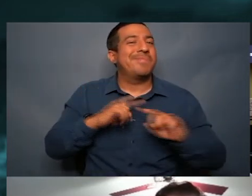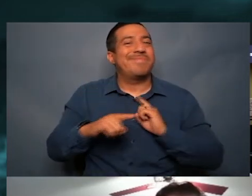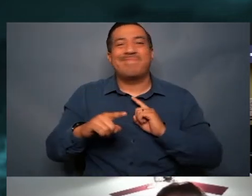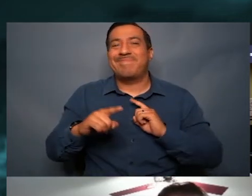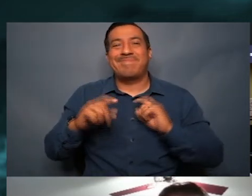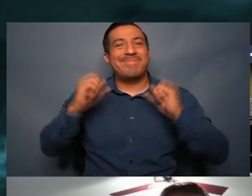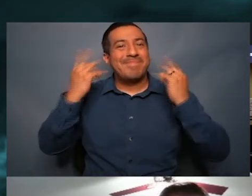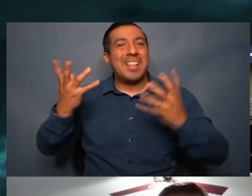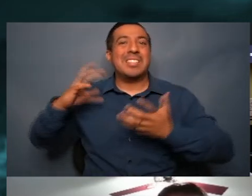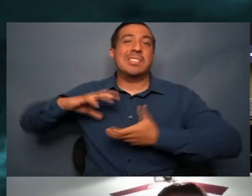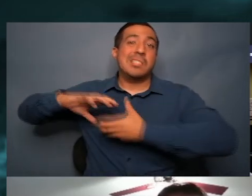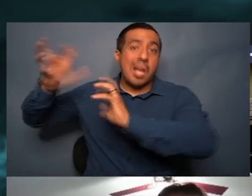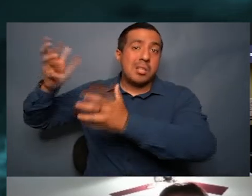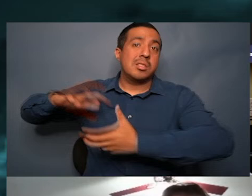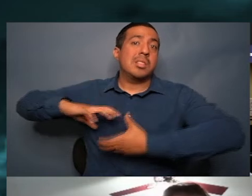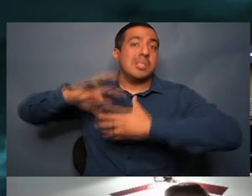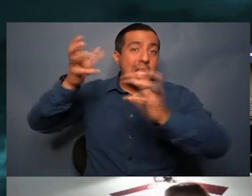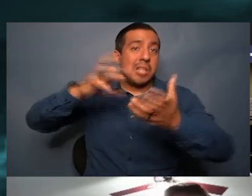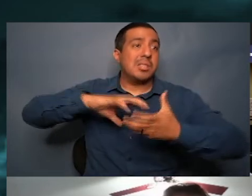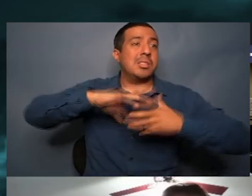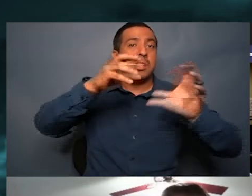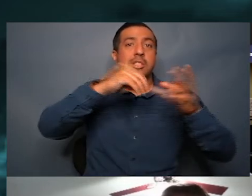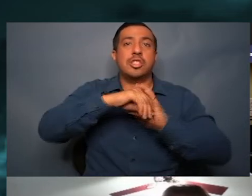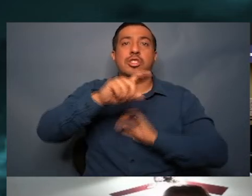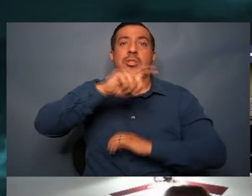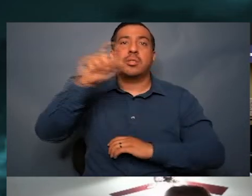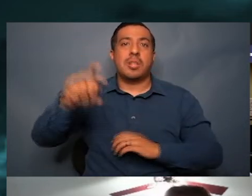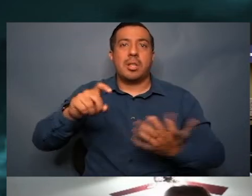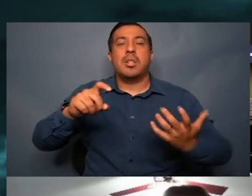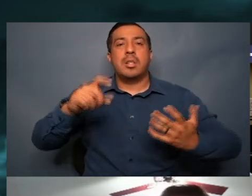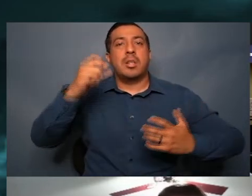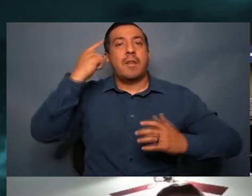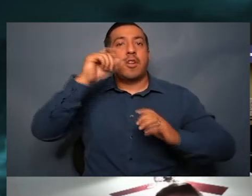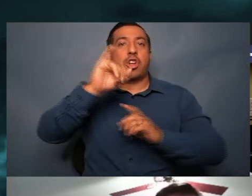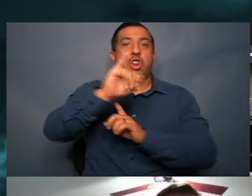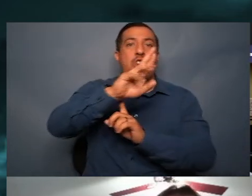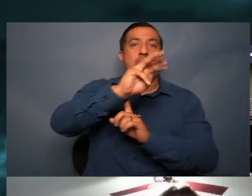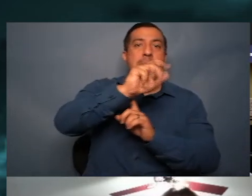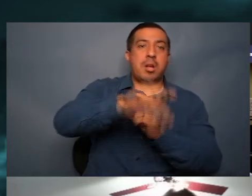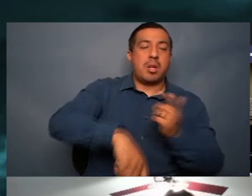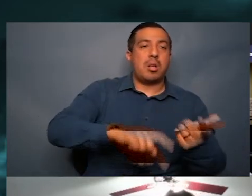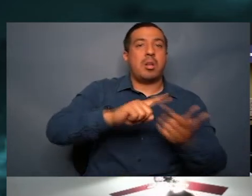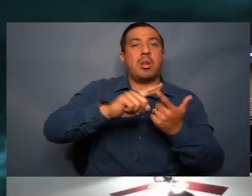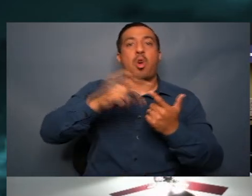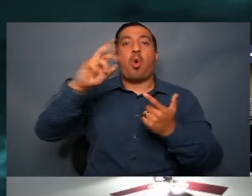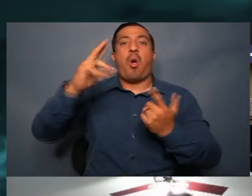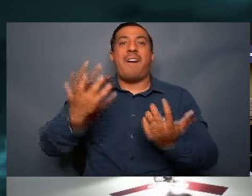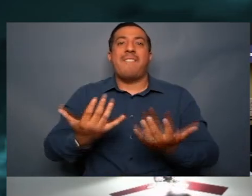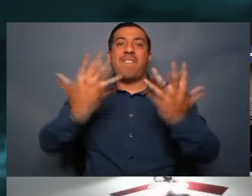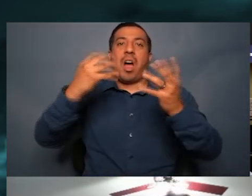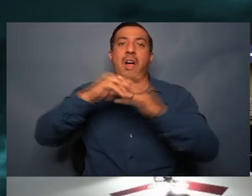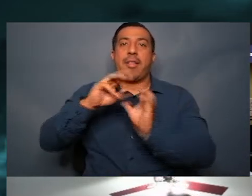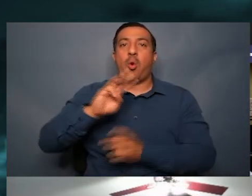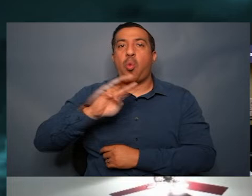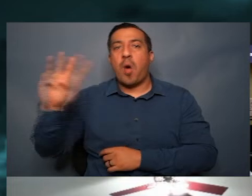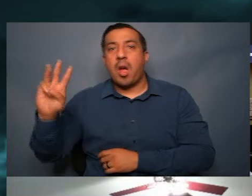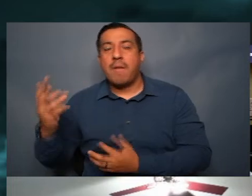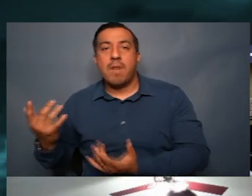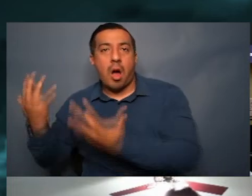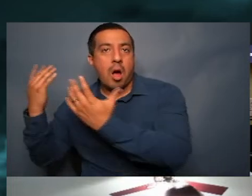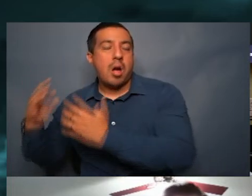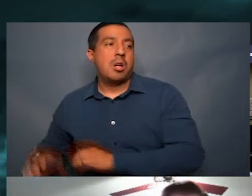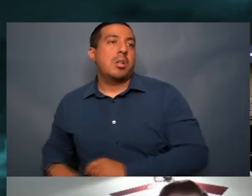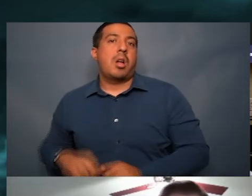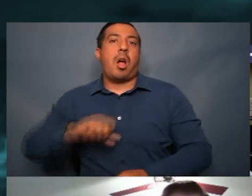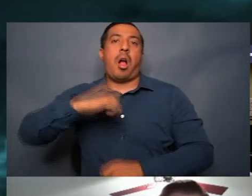so many disasters across the United States. You're talking about Irma and Maria. You had wildfires out in the west, and then we've had